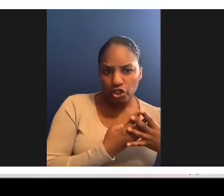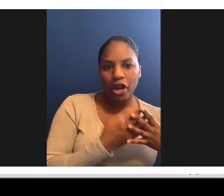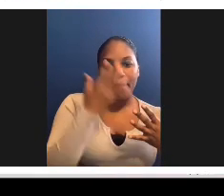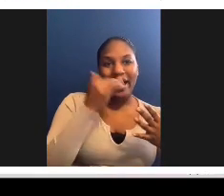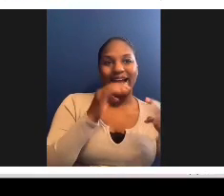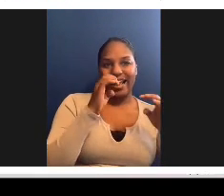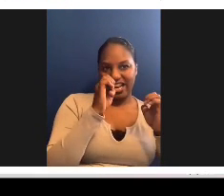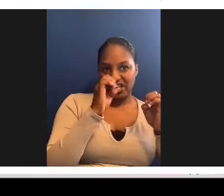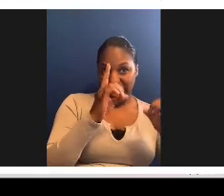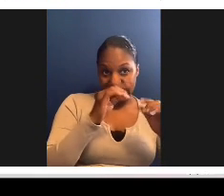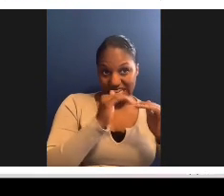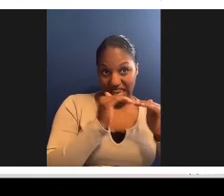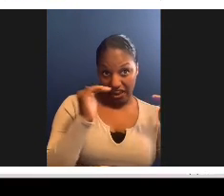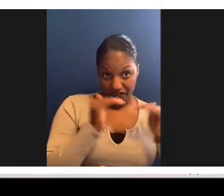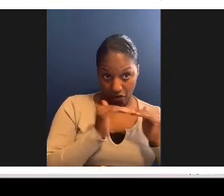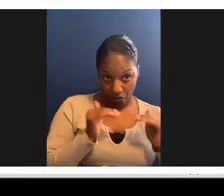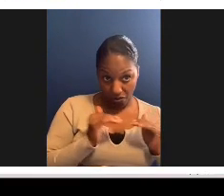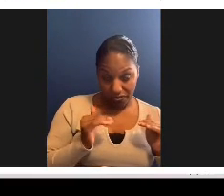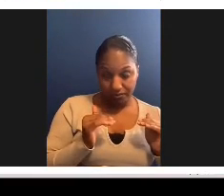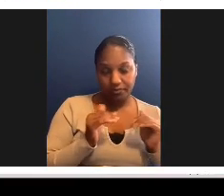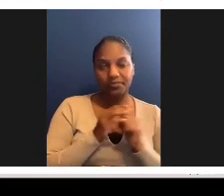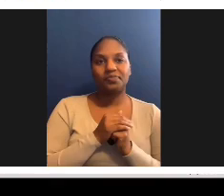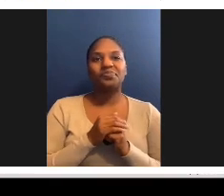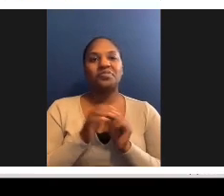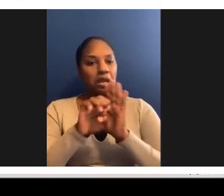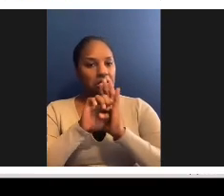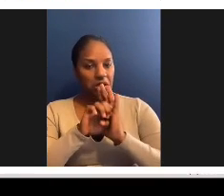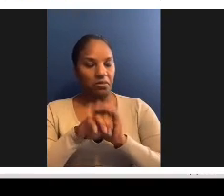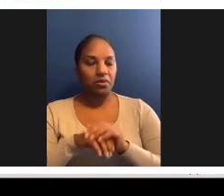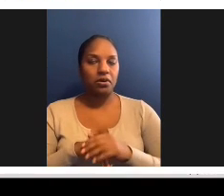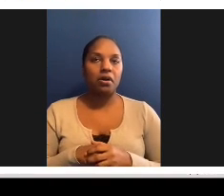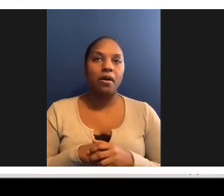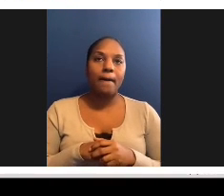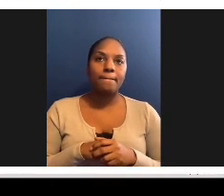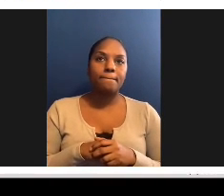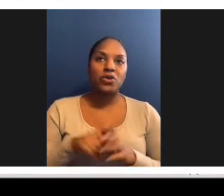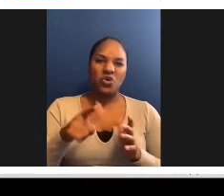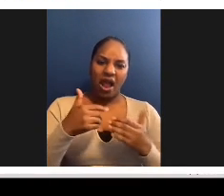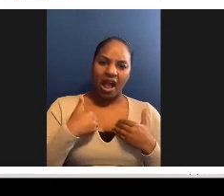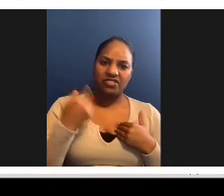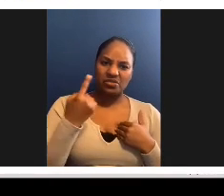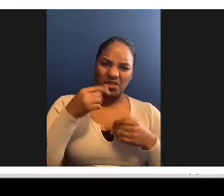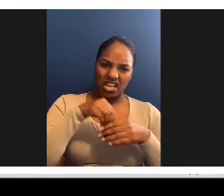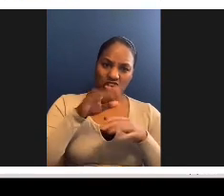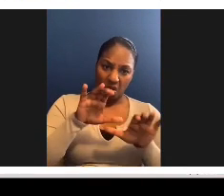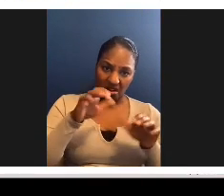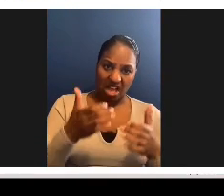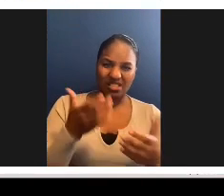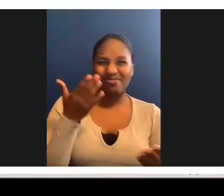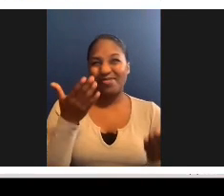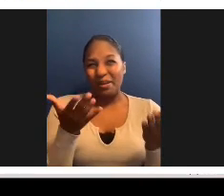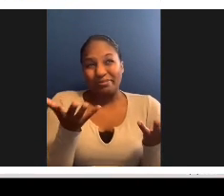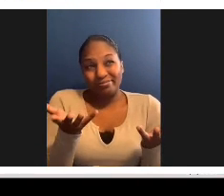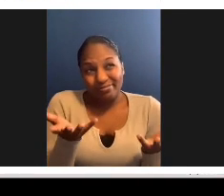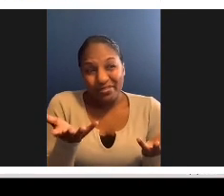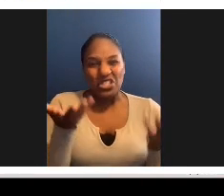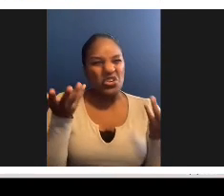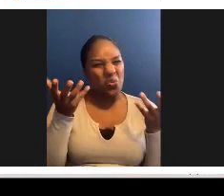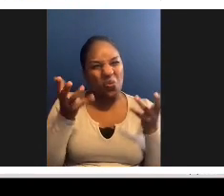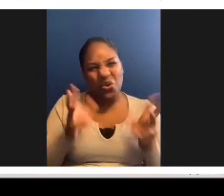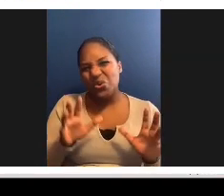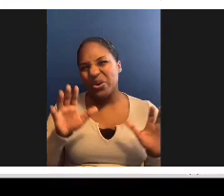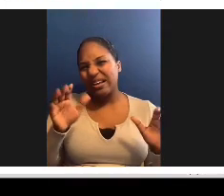level. So say you have someone in your class that maybe just doesn't want to do